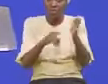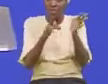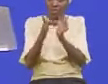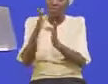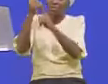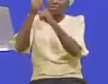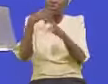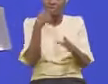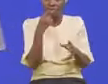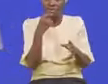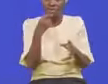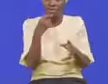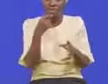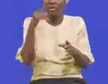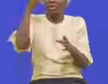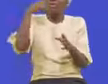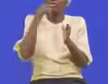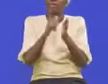Wɔmi nya nu yi ke Yesu gblɔa.